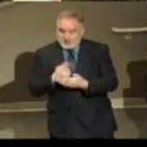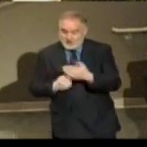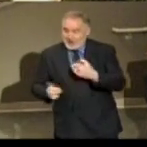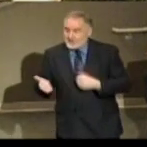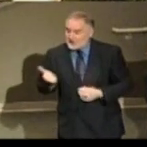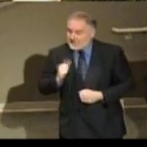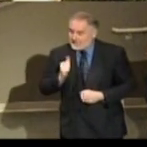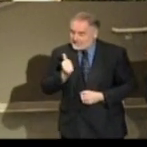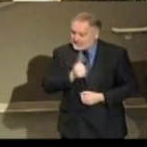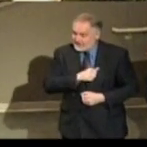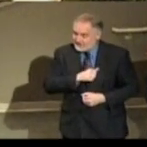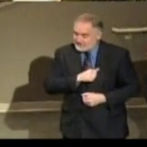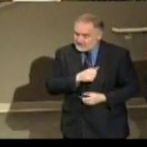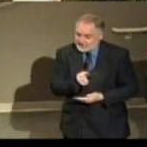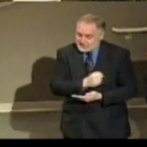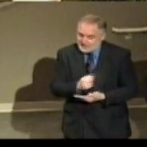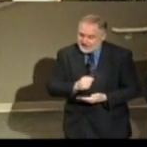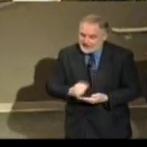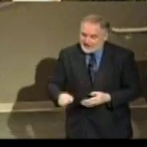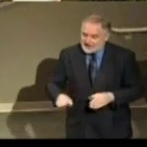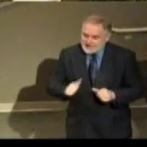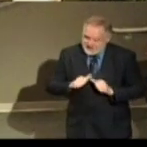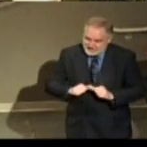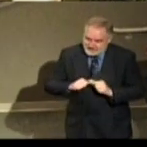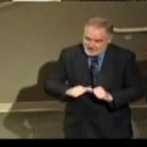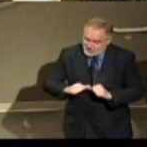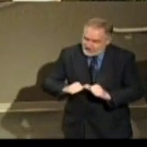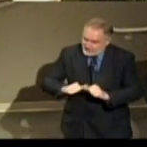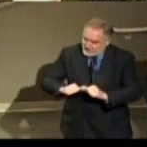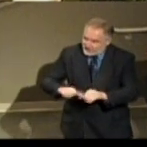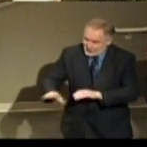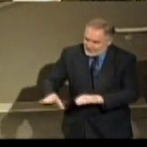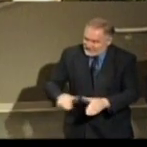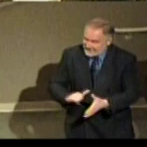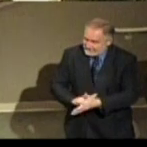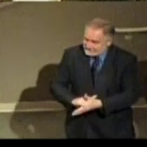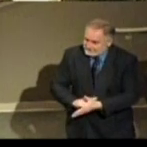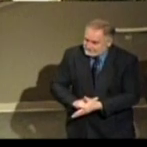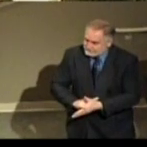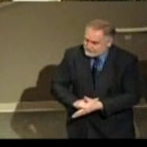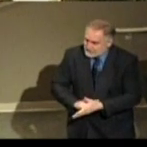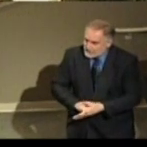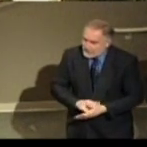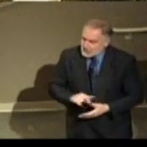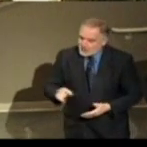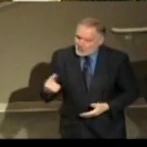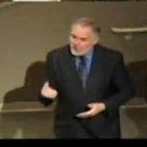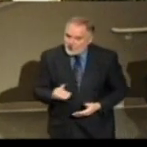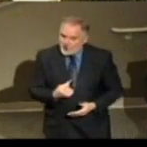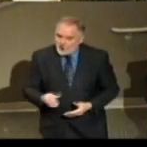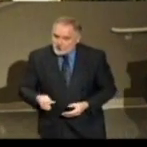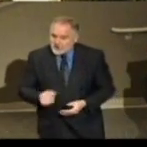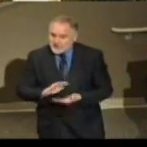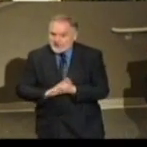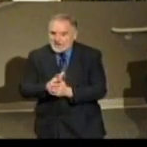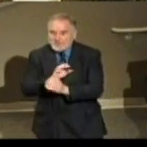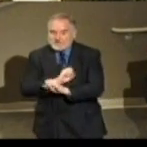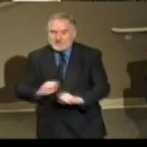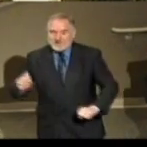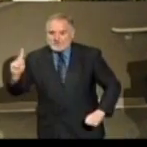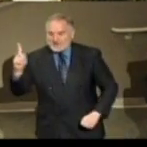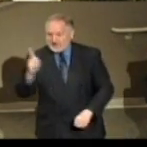written in the continuum. That means do it and keep doing it. You only get saved